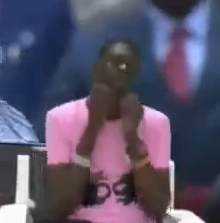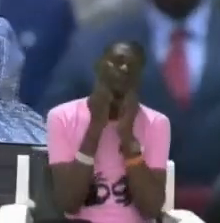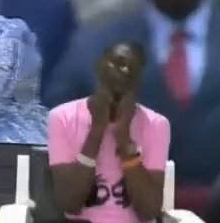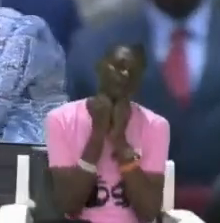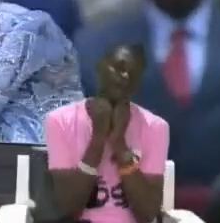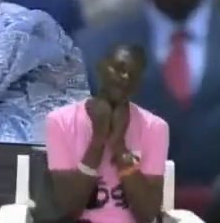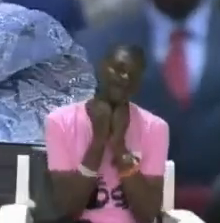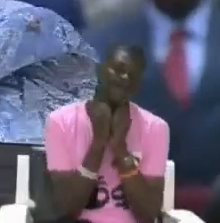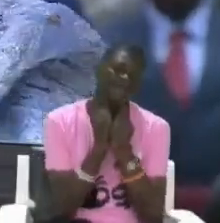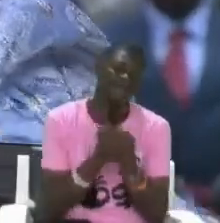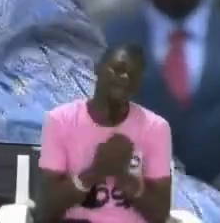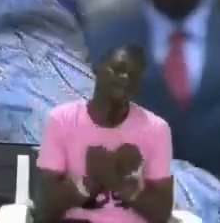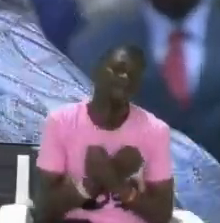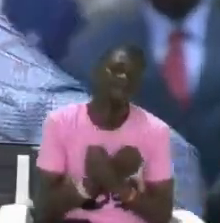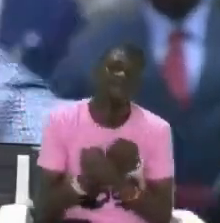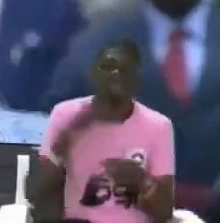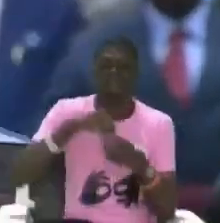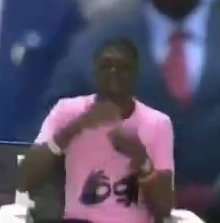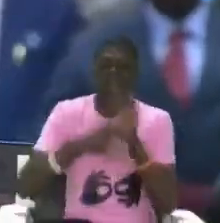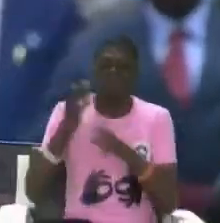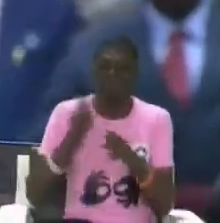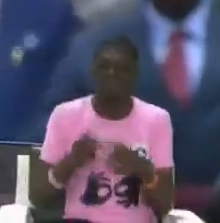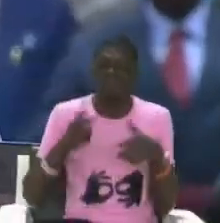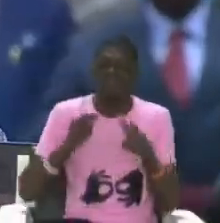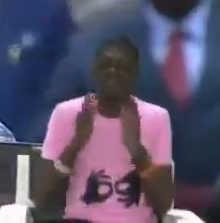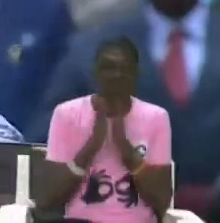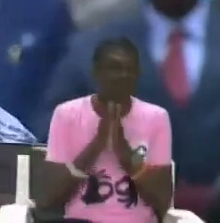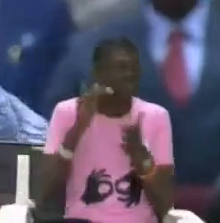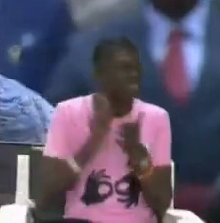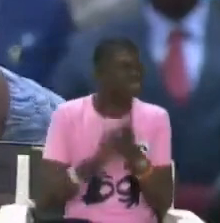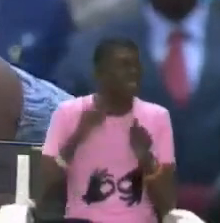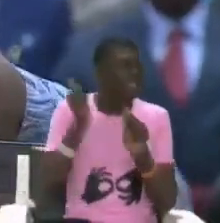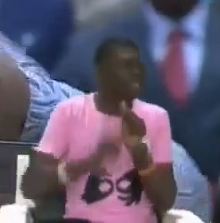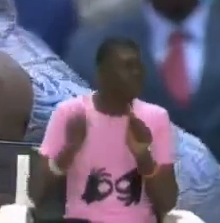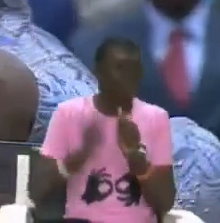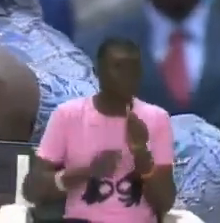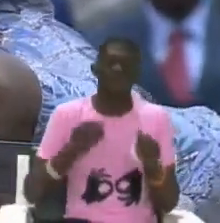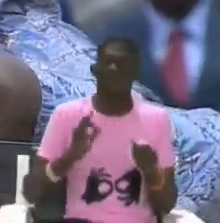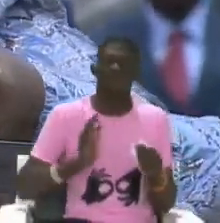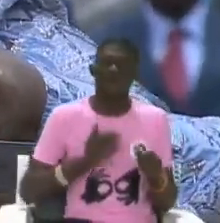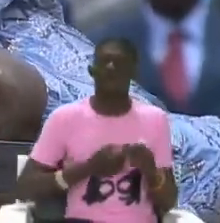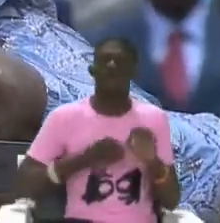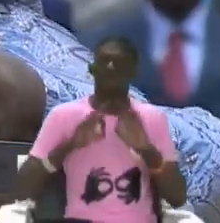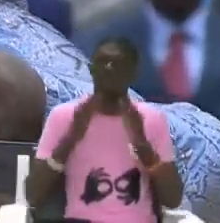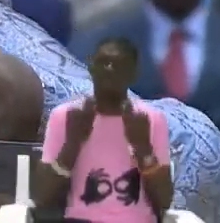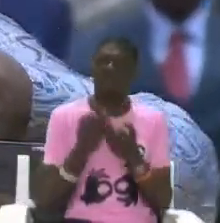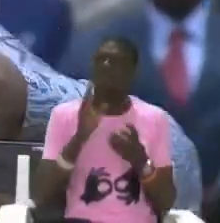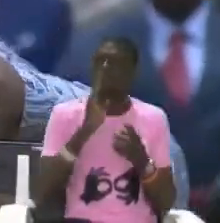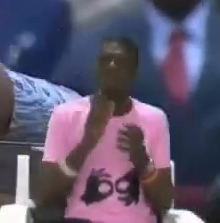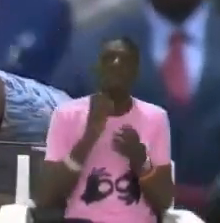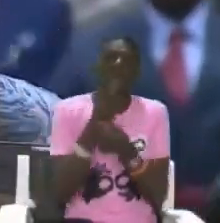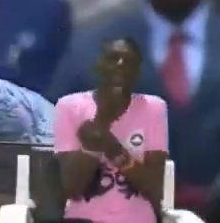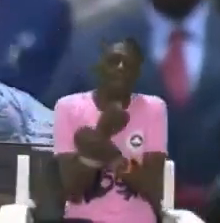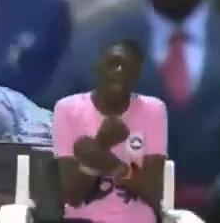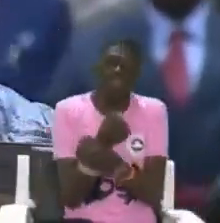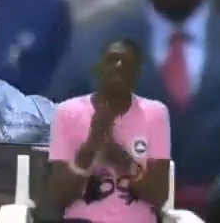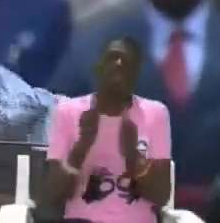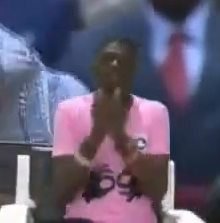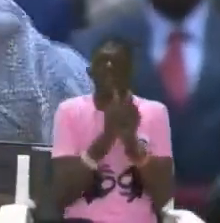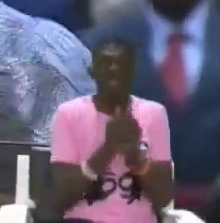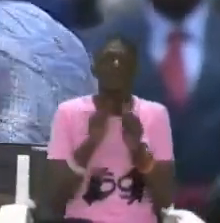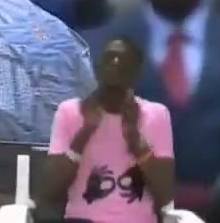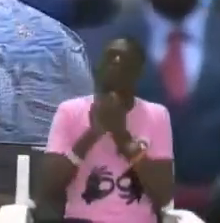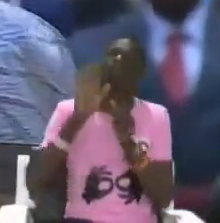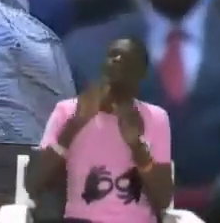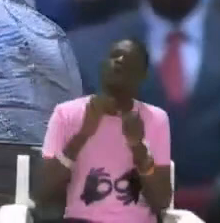in the name of Jesus. Let us pray, let us pray, let us pray, let us pray, and let us ask God finally that, Father,